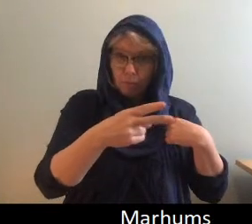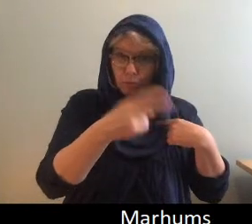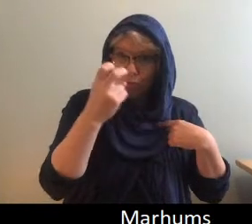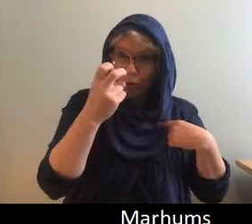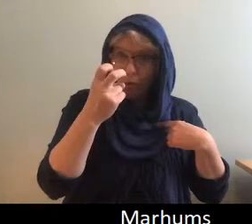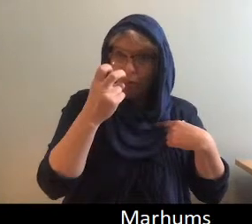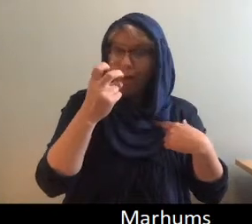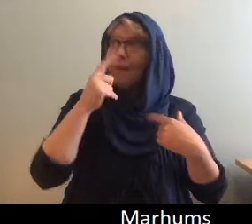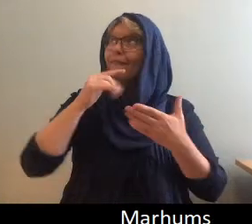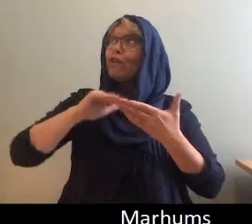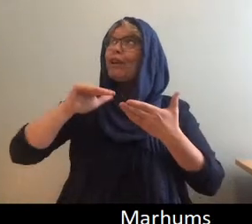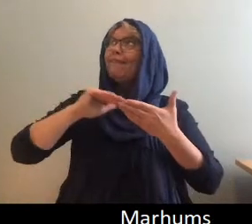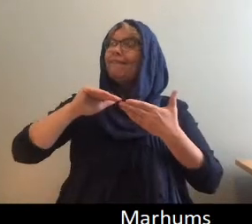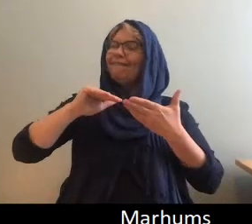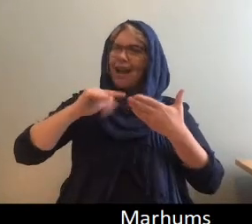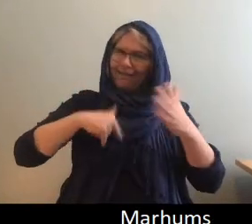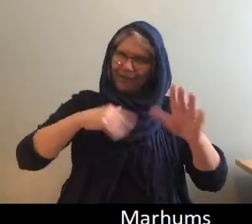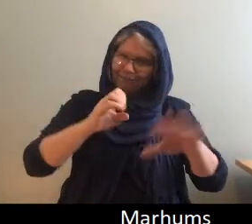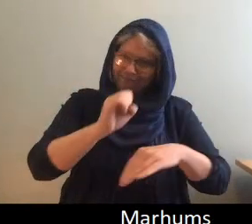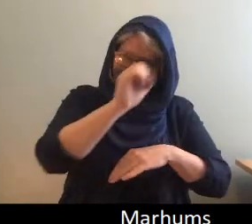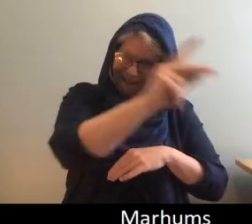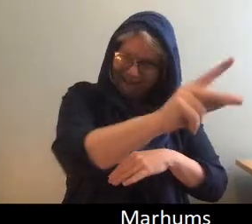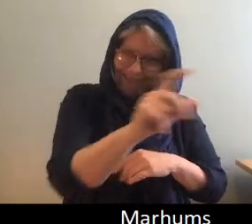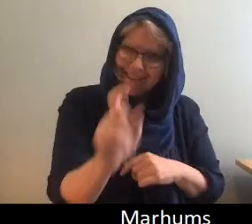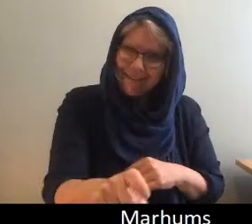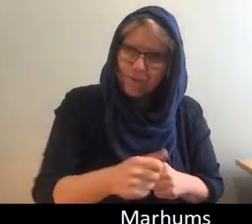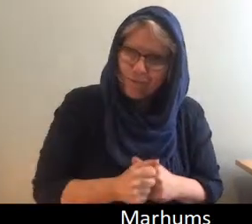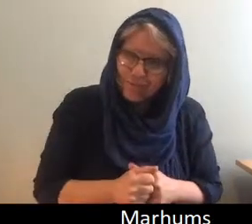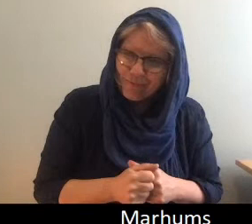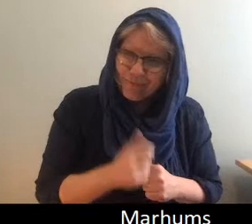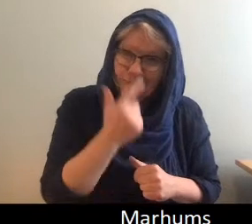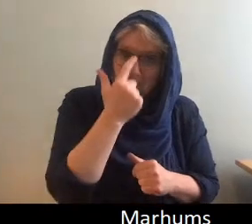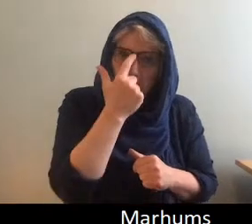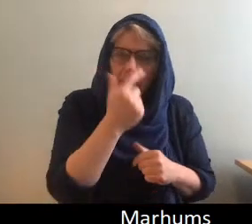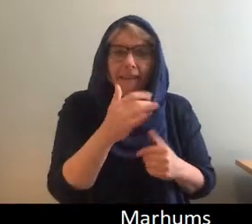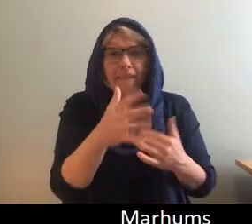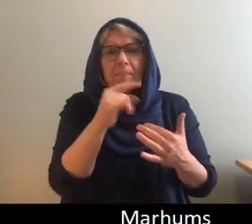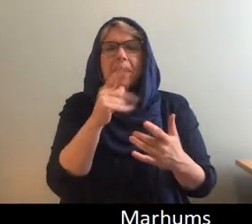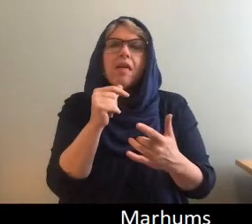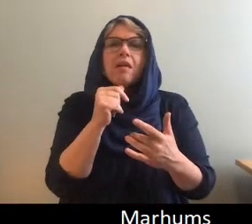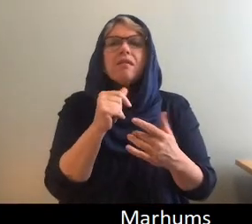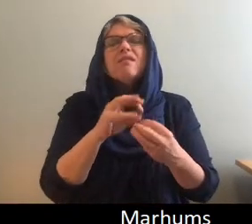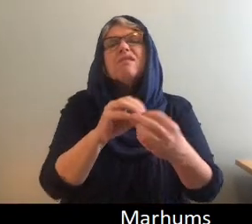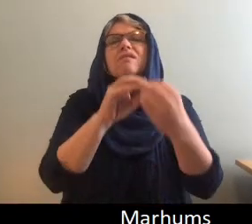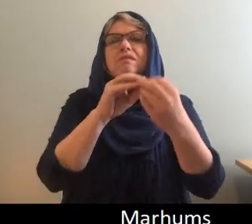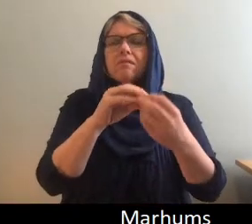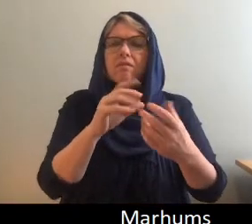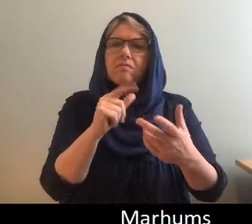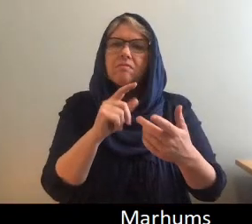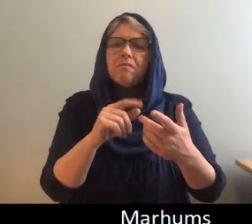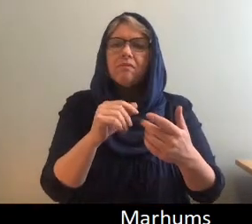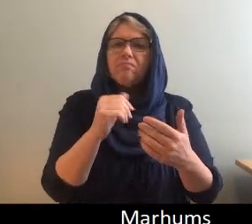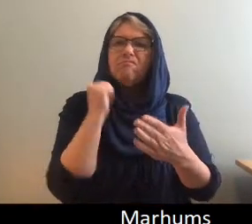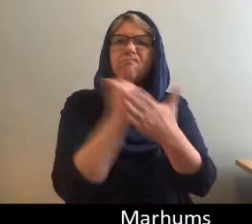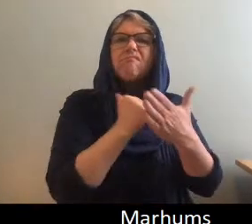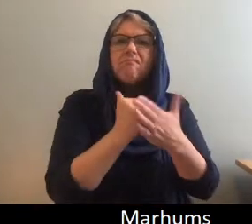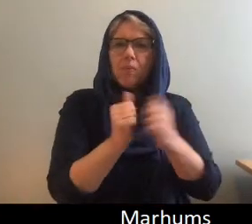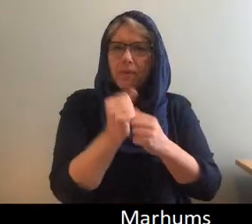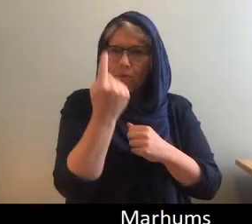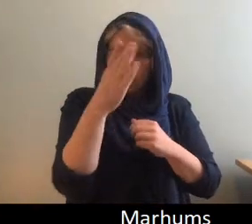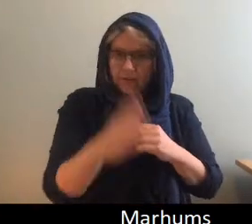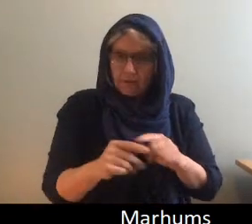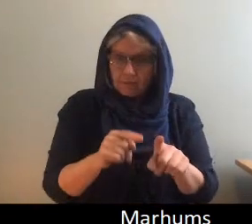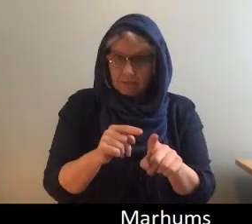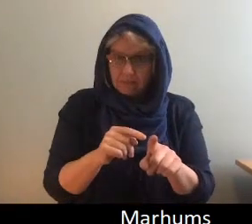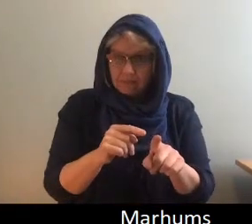world, where it will be much more severe and the retribution will be much harder? Laylatul Qadr reminds us